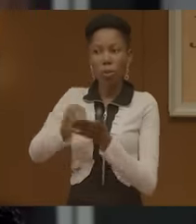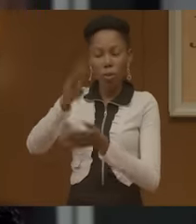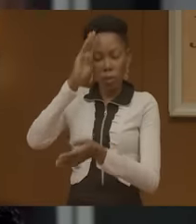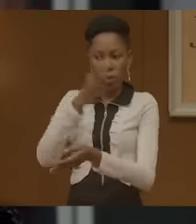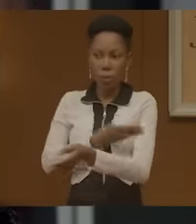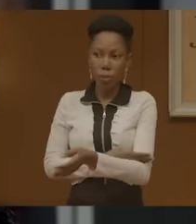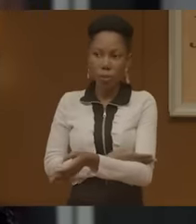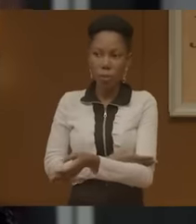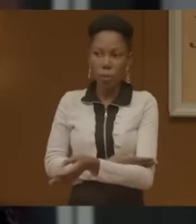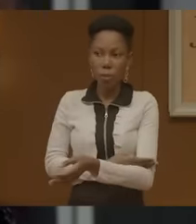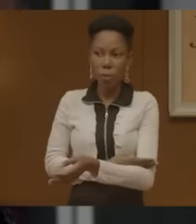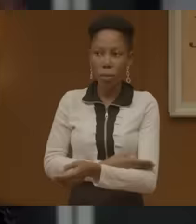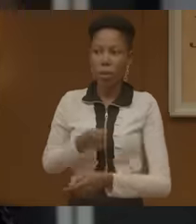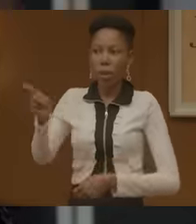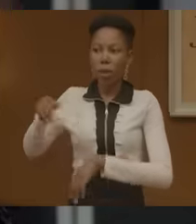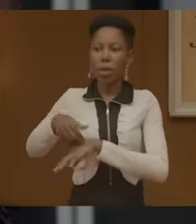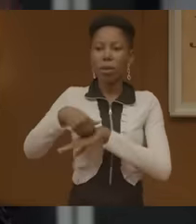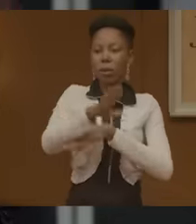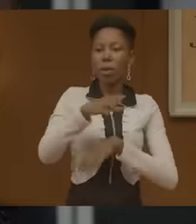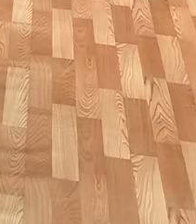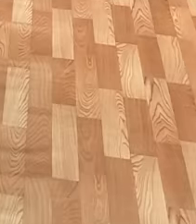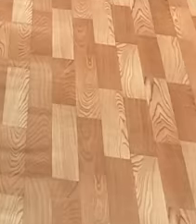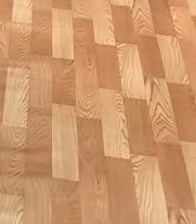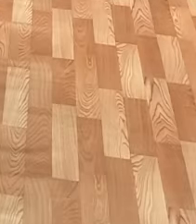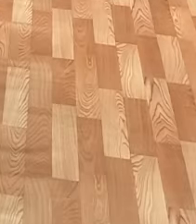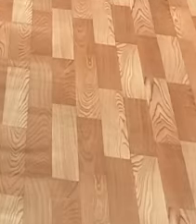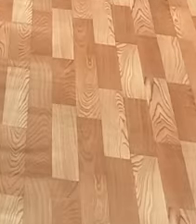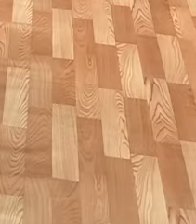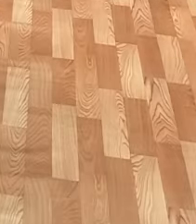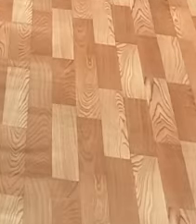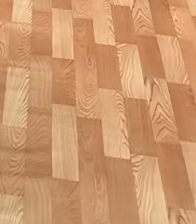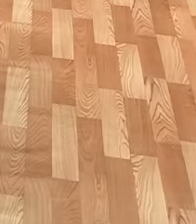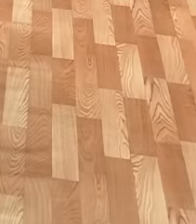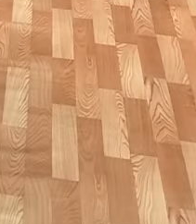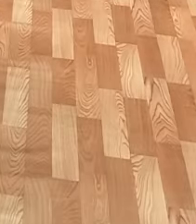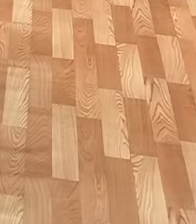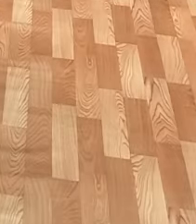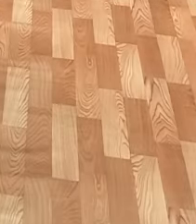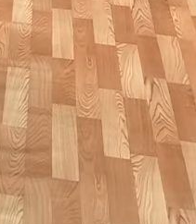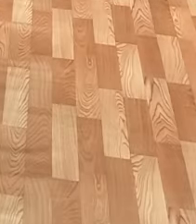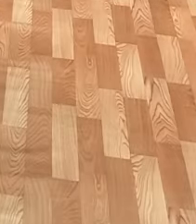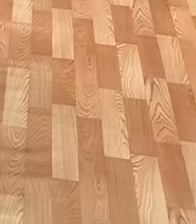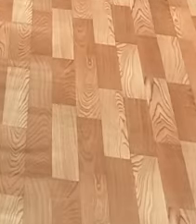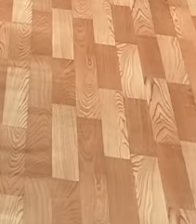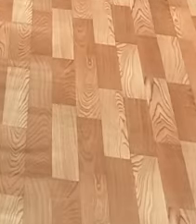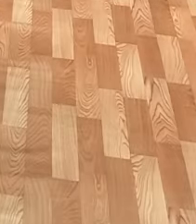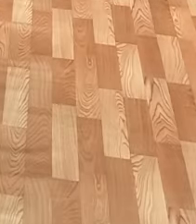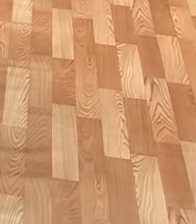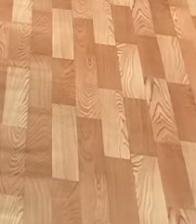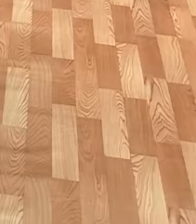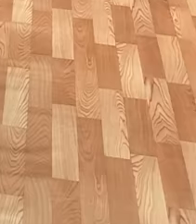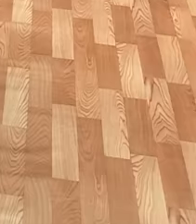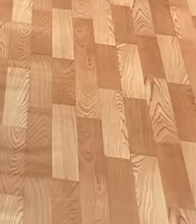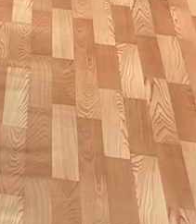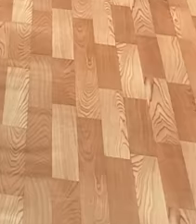few days that he sent that boy out of the house, that I don't want to see him, that this cancer is smelling, that the boy is smelling like a dead